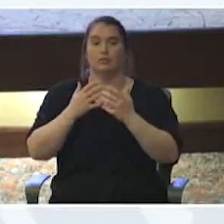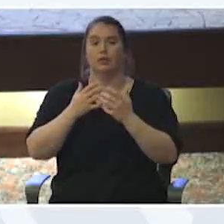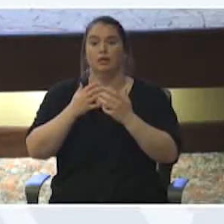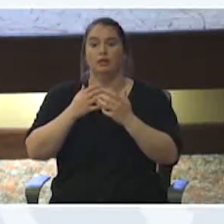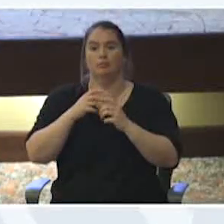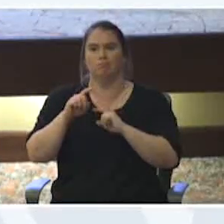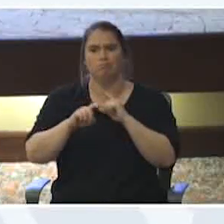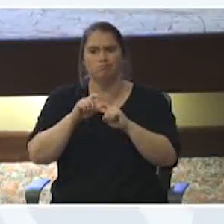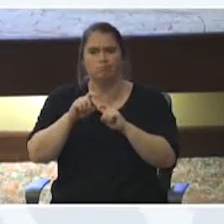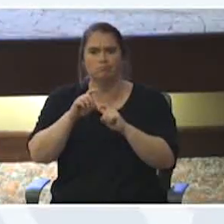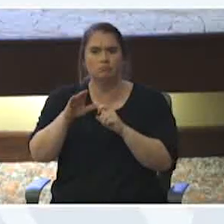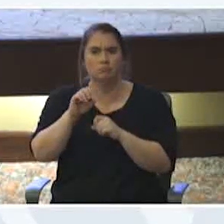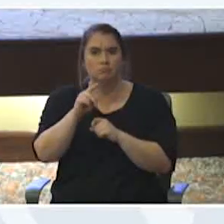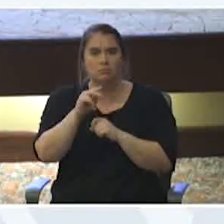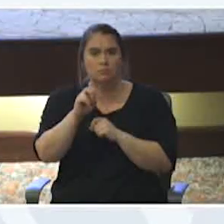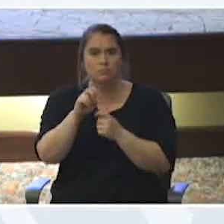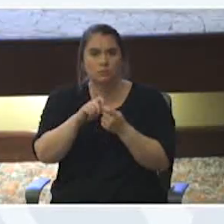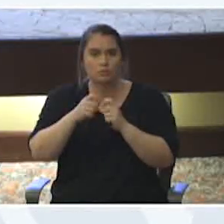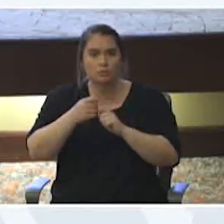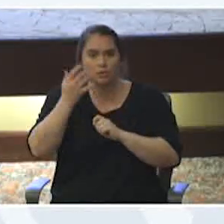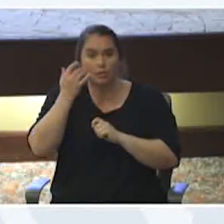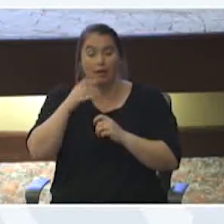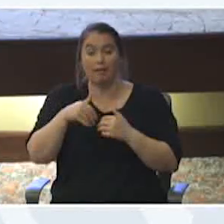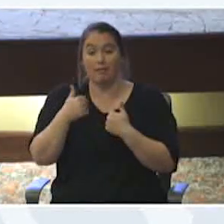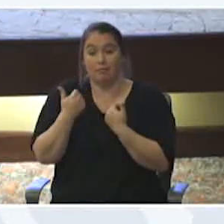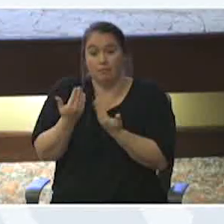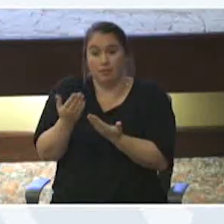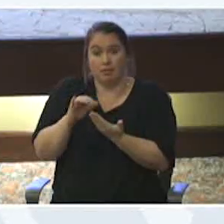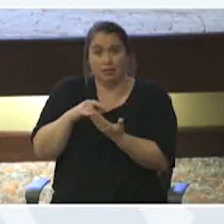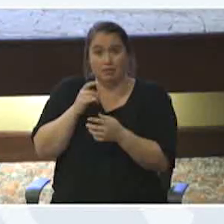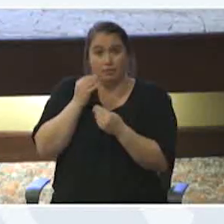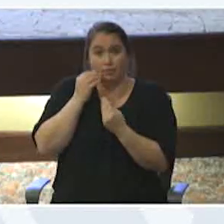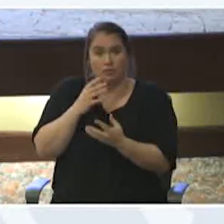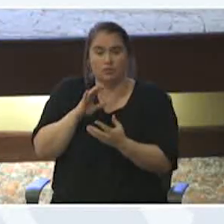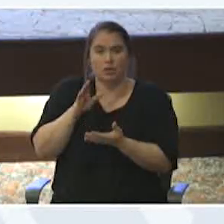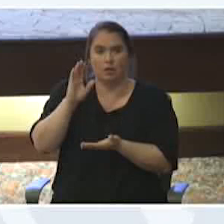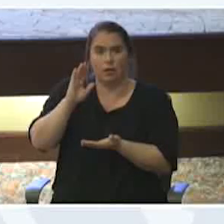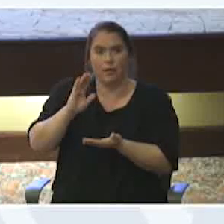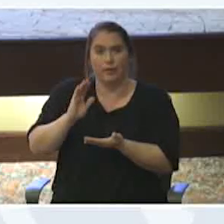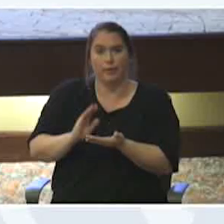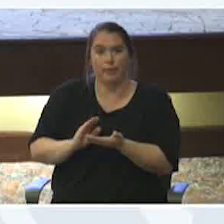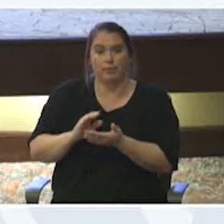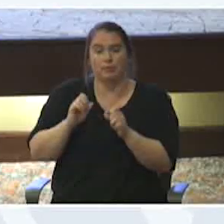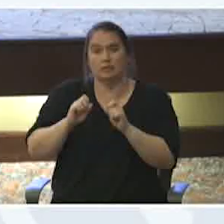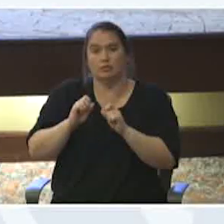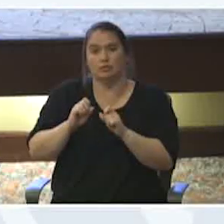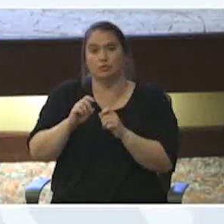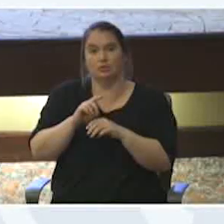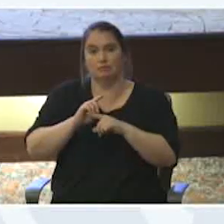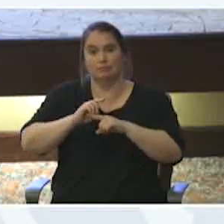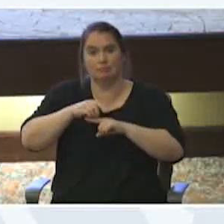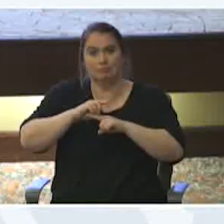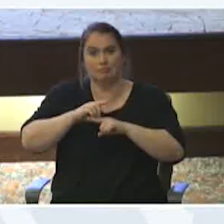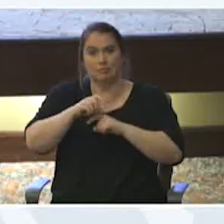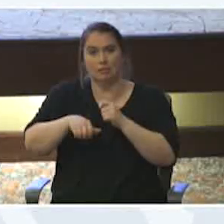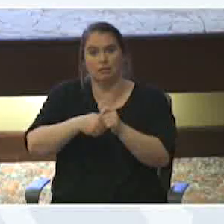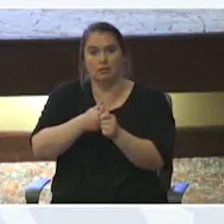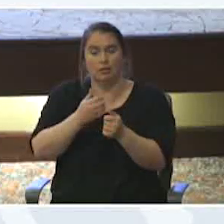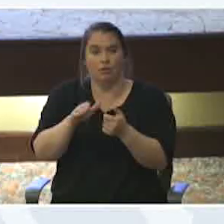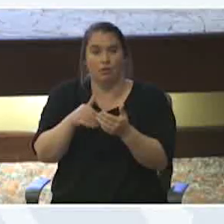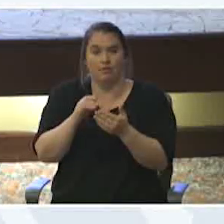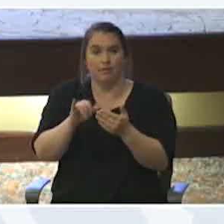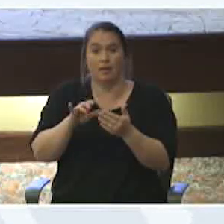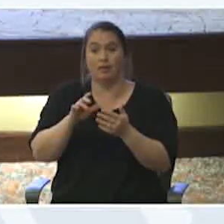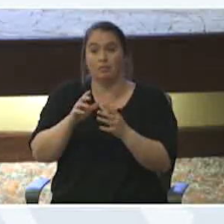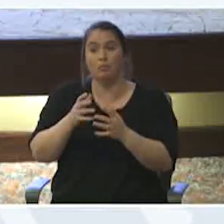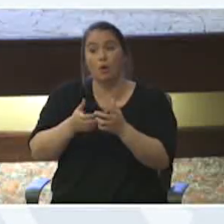the rezoning after we provided the information. This actually lowers the potential density. Most people were